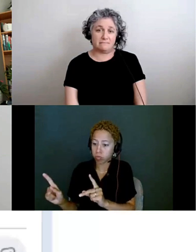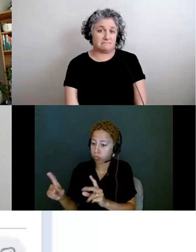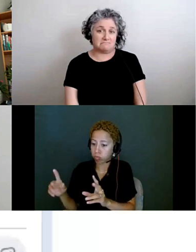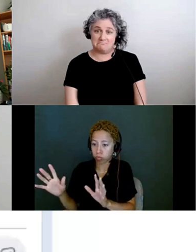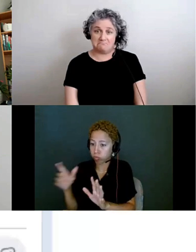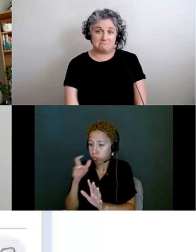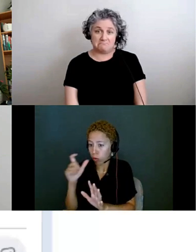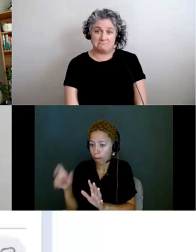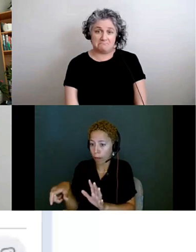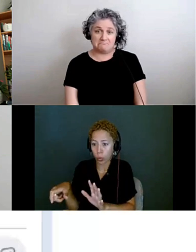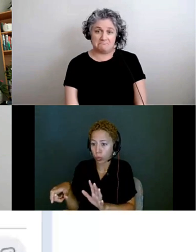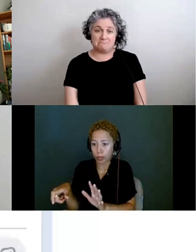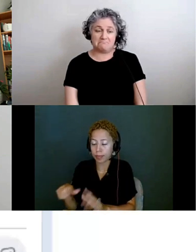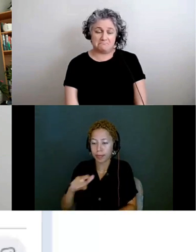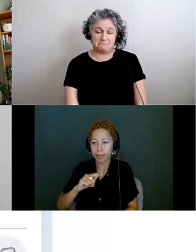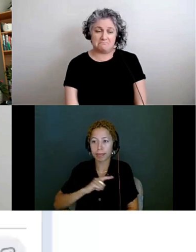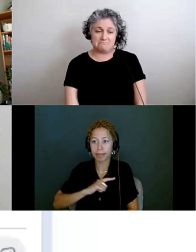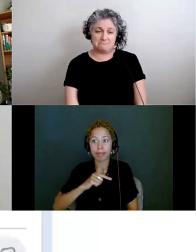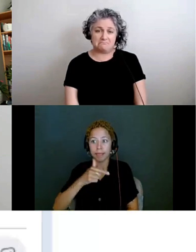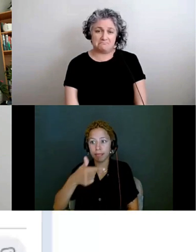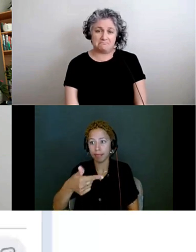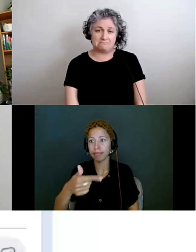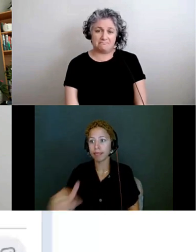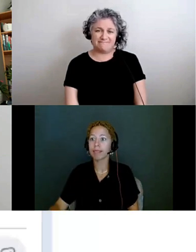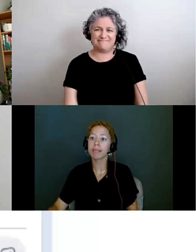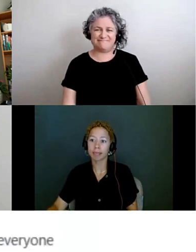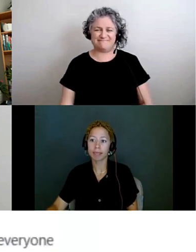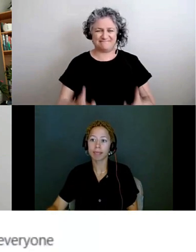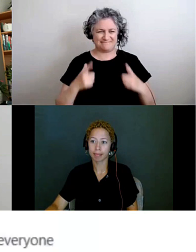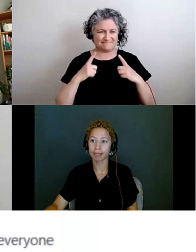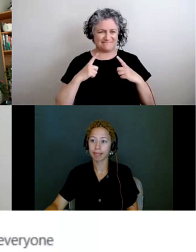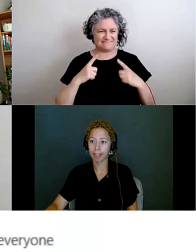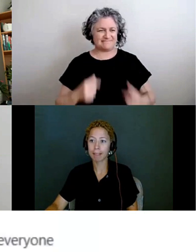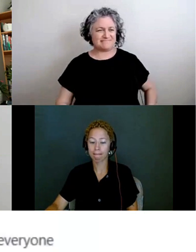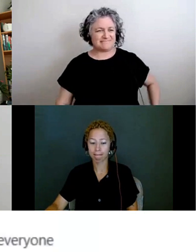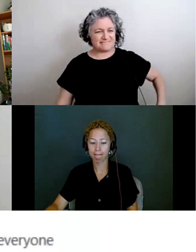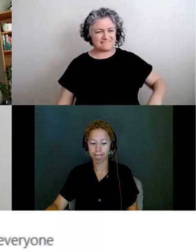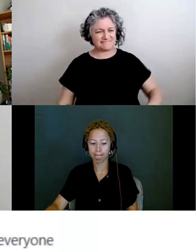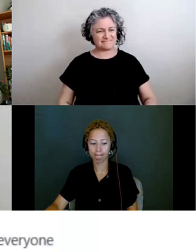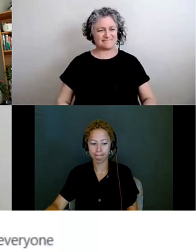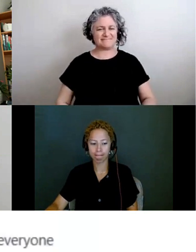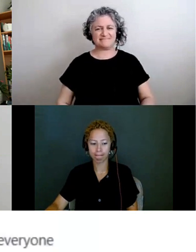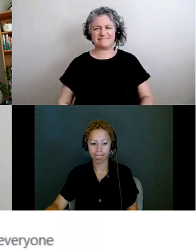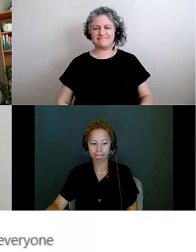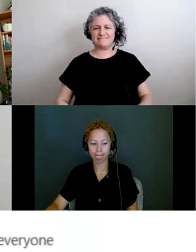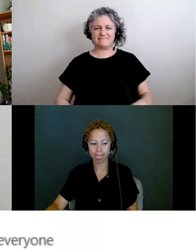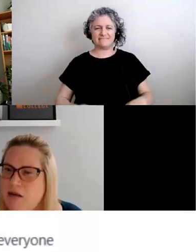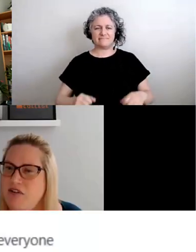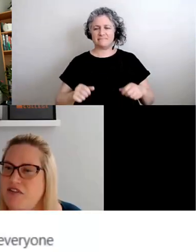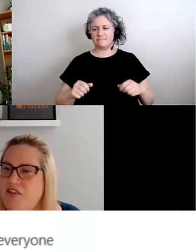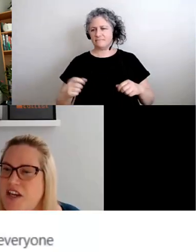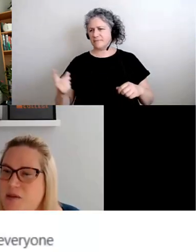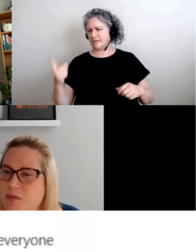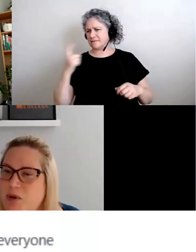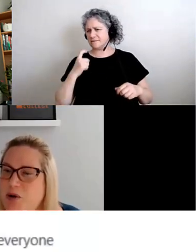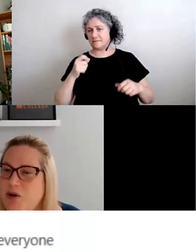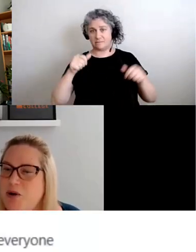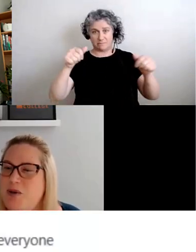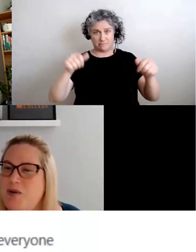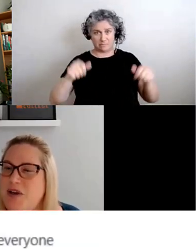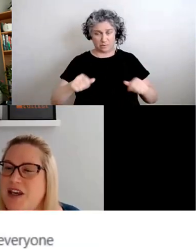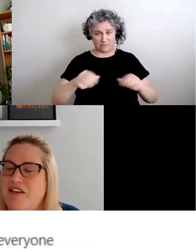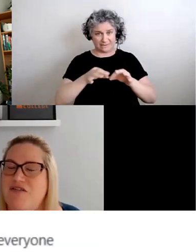have to. Mhm. Our post delayed. Some of the